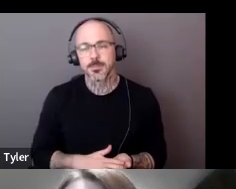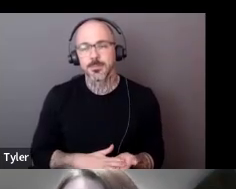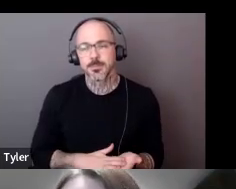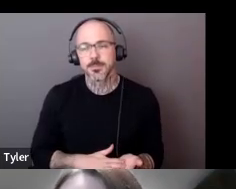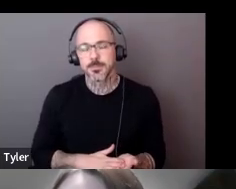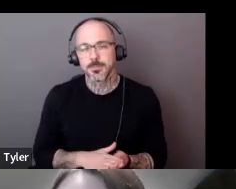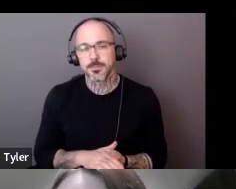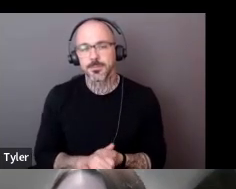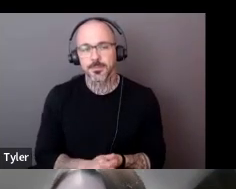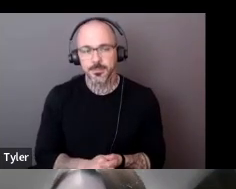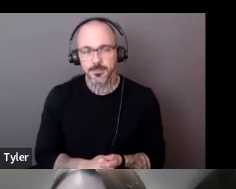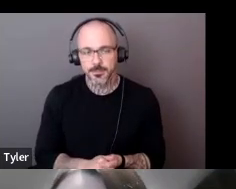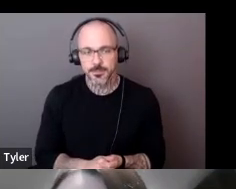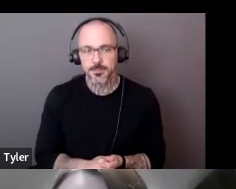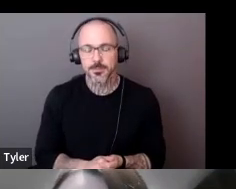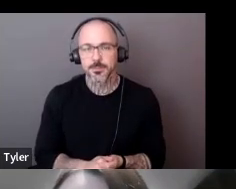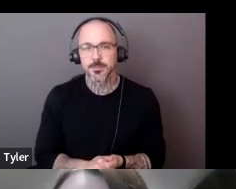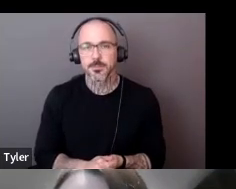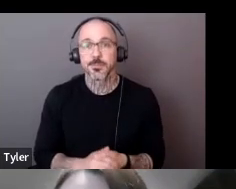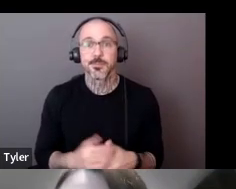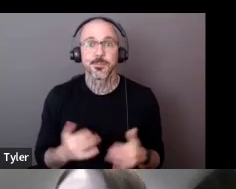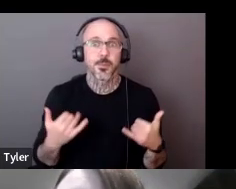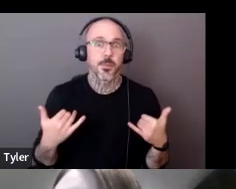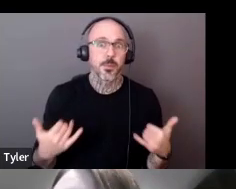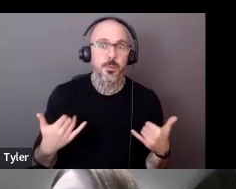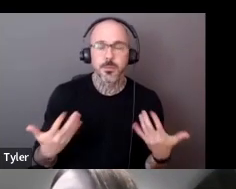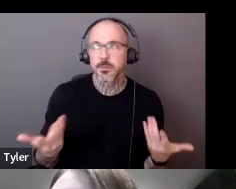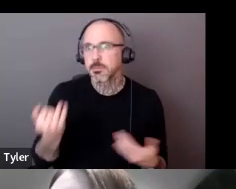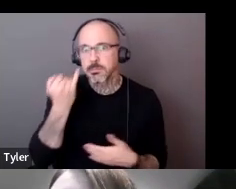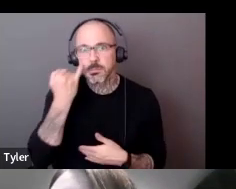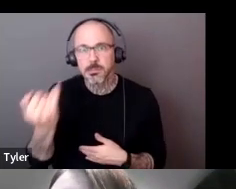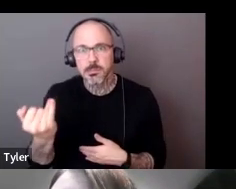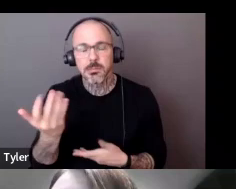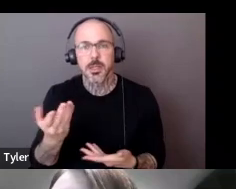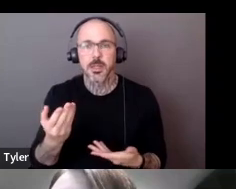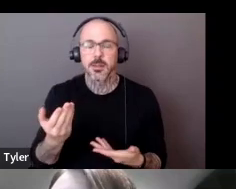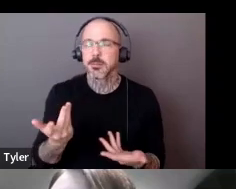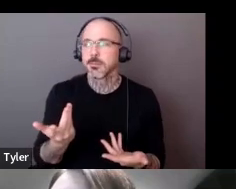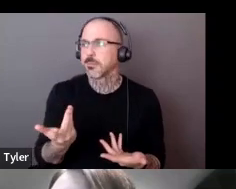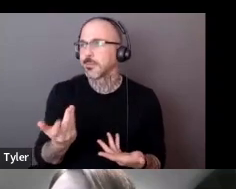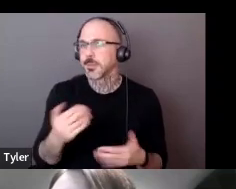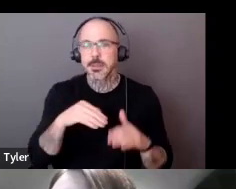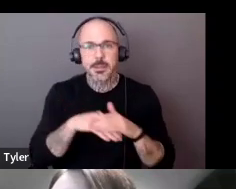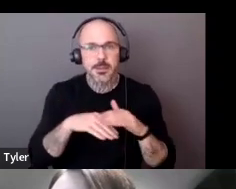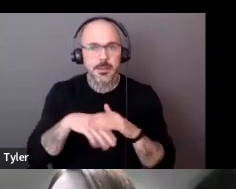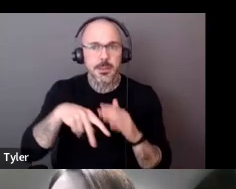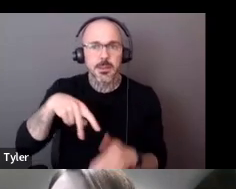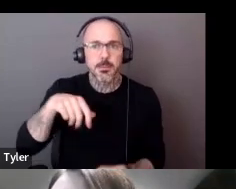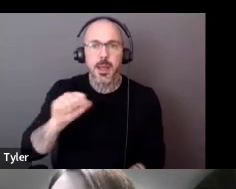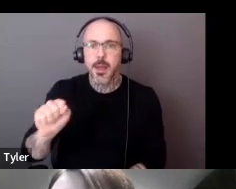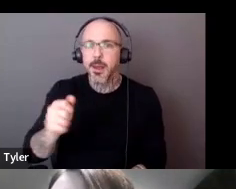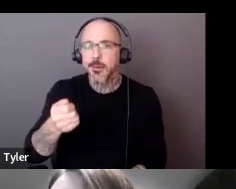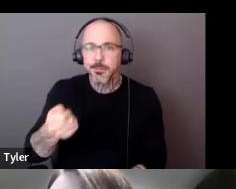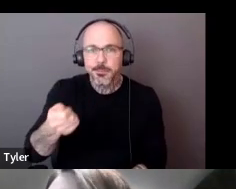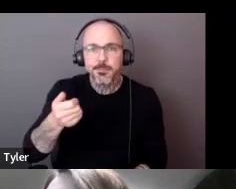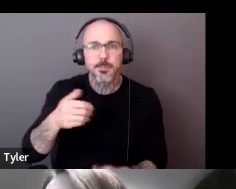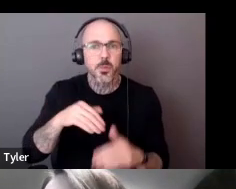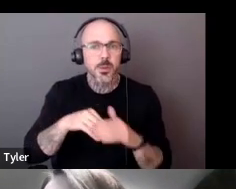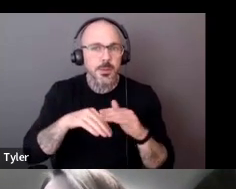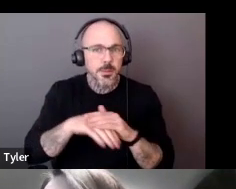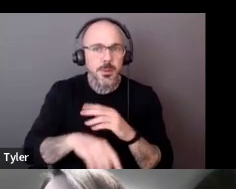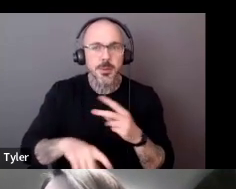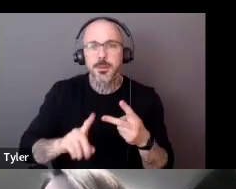get mobility pass, I now have to deal with the city of Toronto as well as the municipality in which I